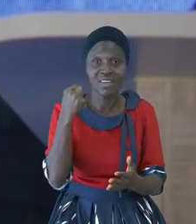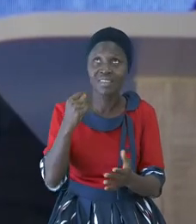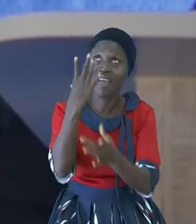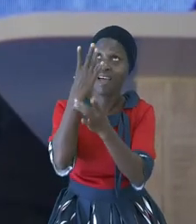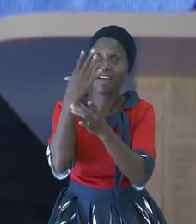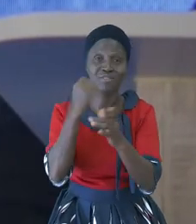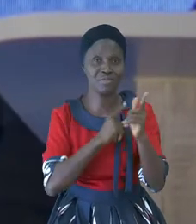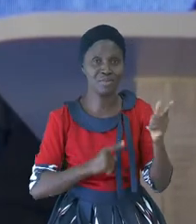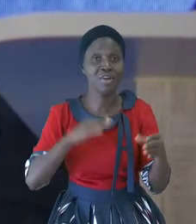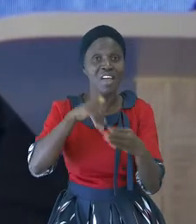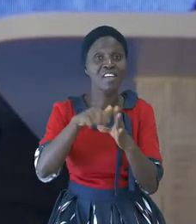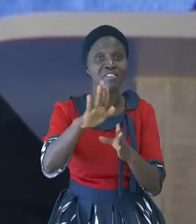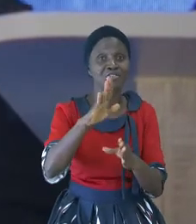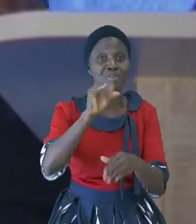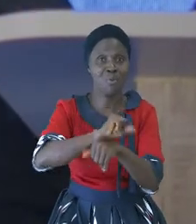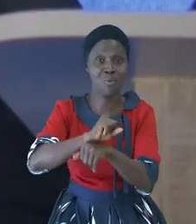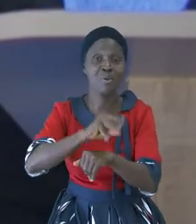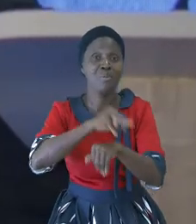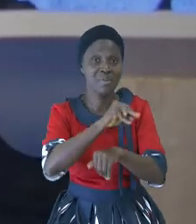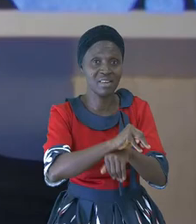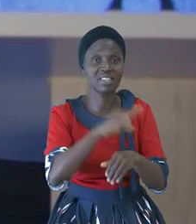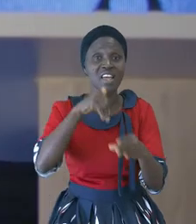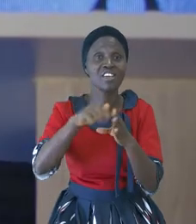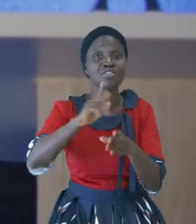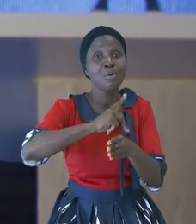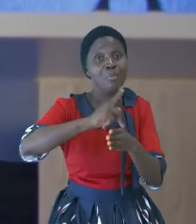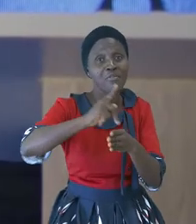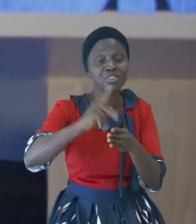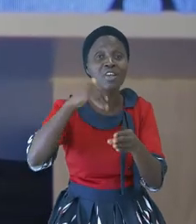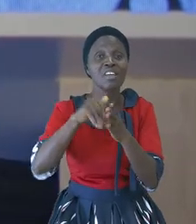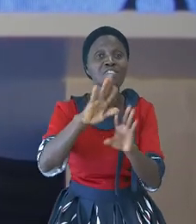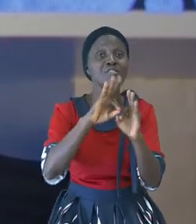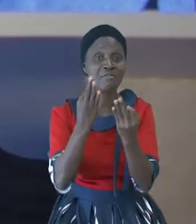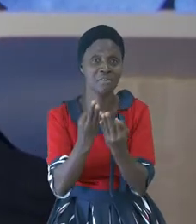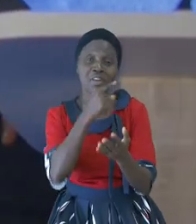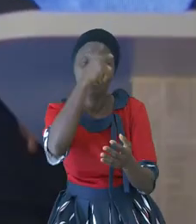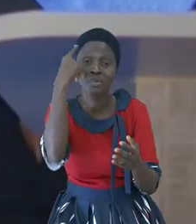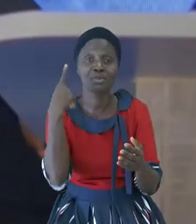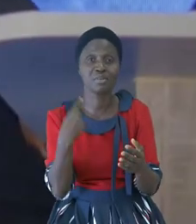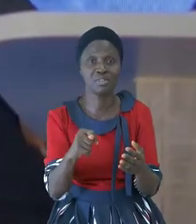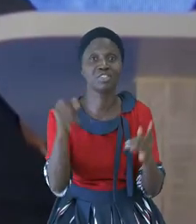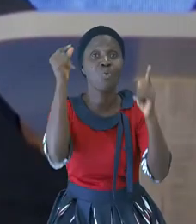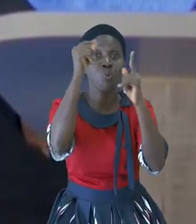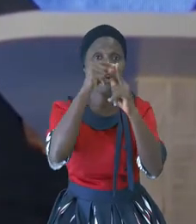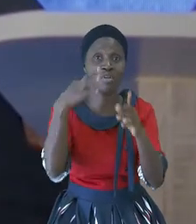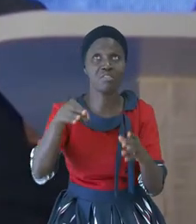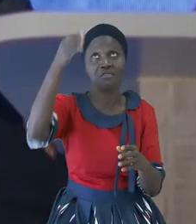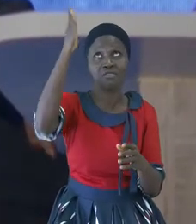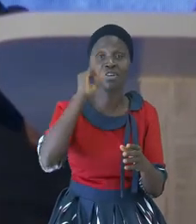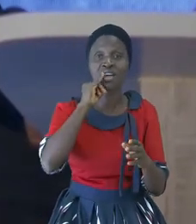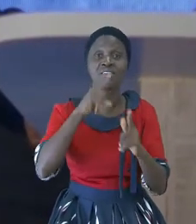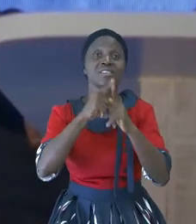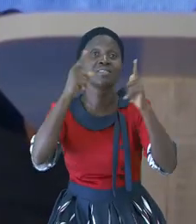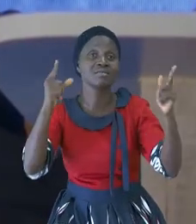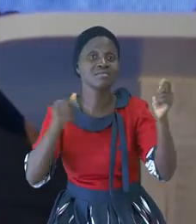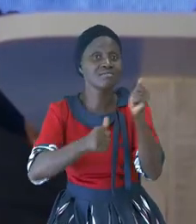profession, yeah, in your family, yeah, because the word of God is greater than the